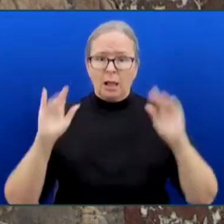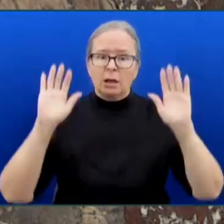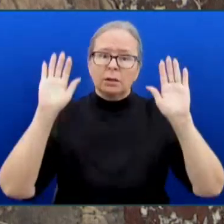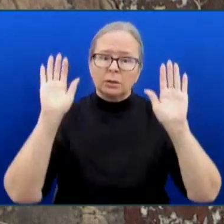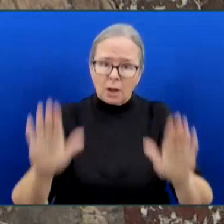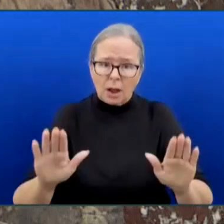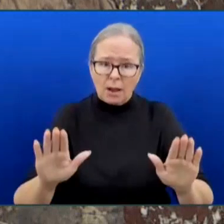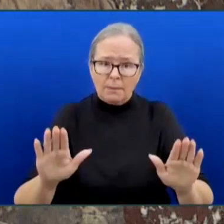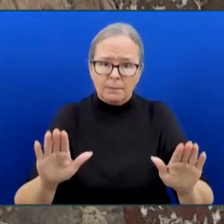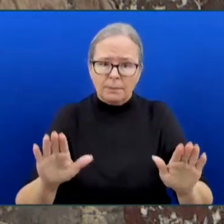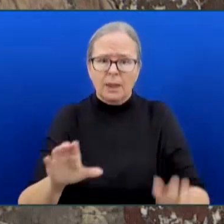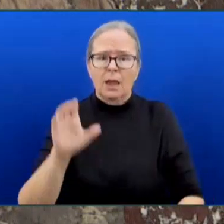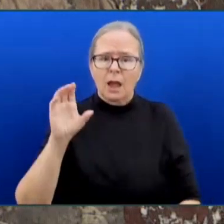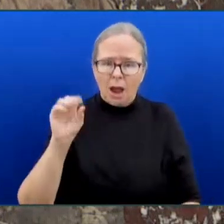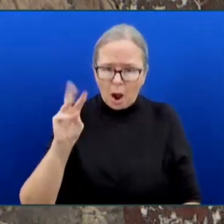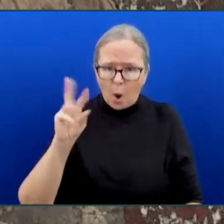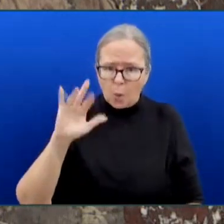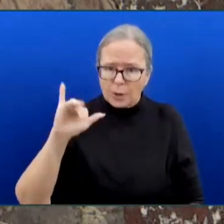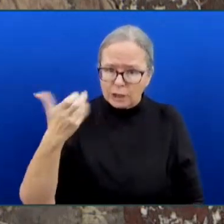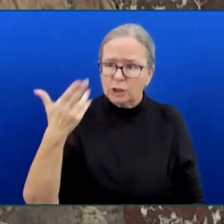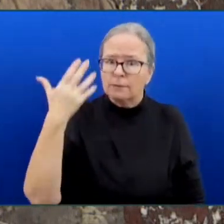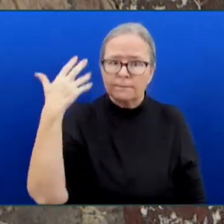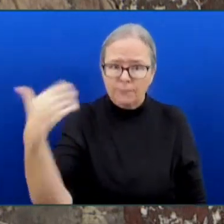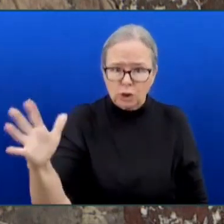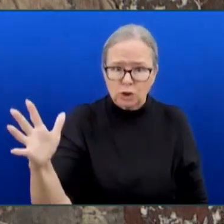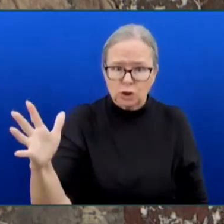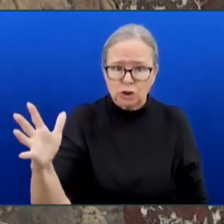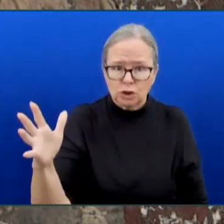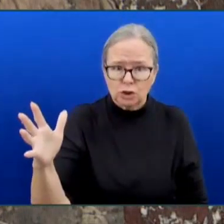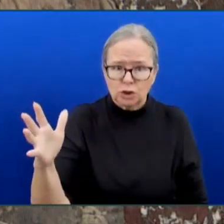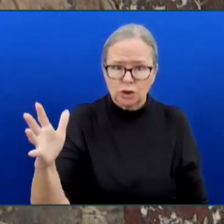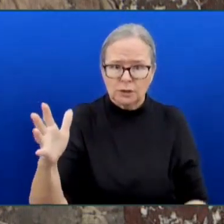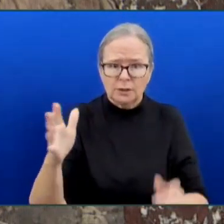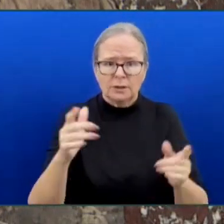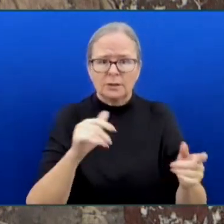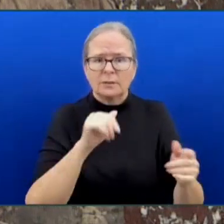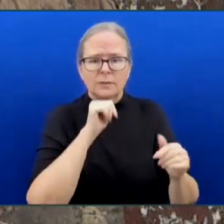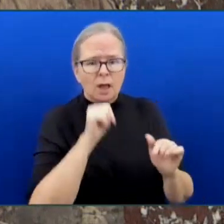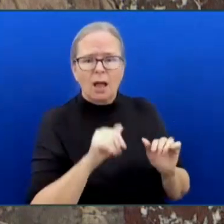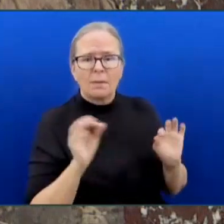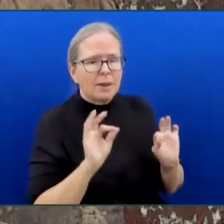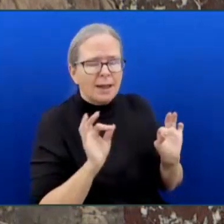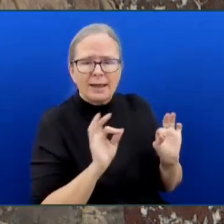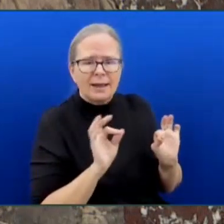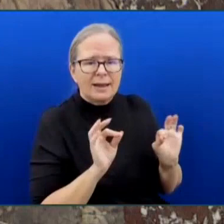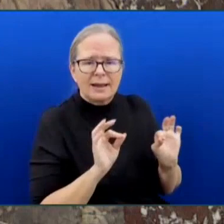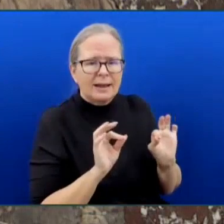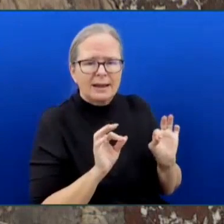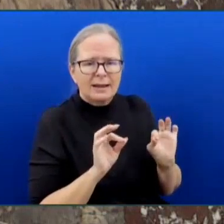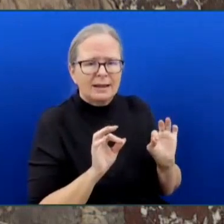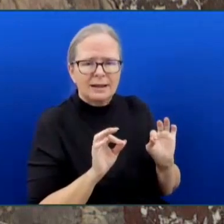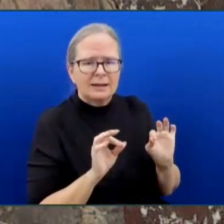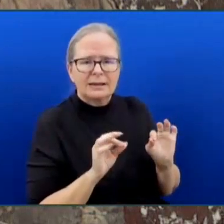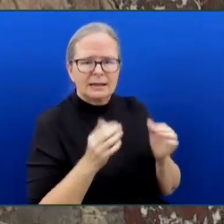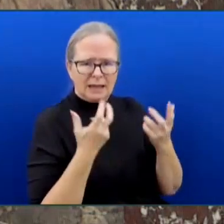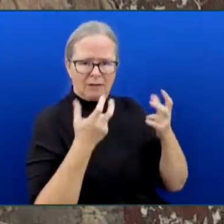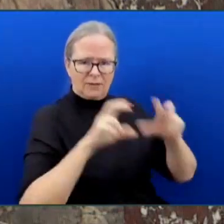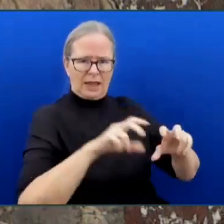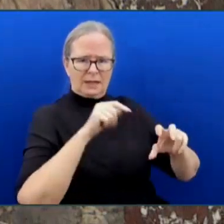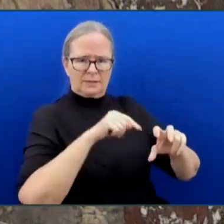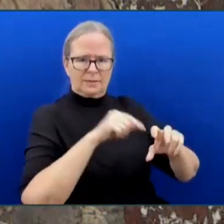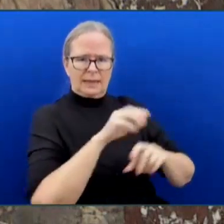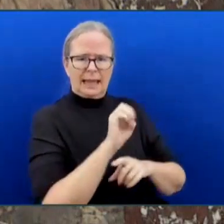way. This is not an inconsequential thing. It resulted in $1 billion investment in Maple Ridge in the E1 Moly project. So when we get it